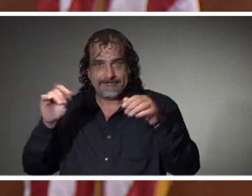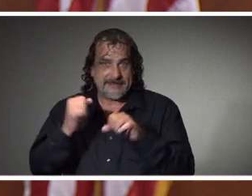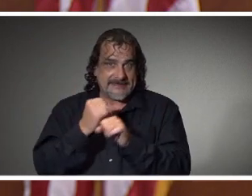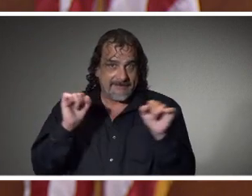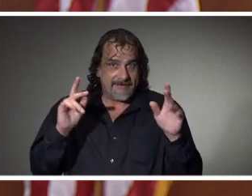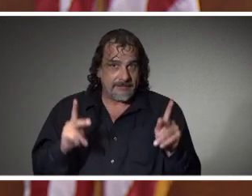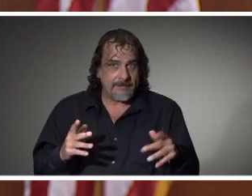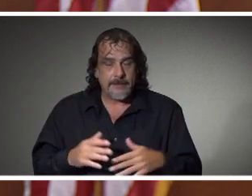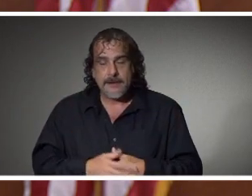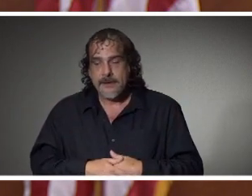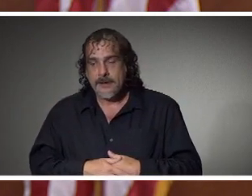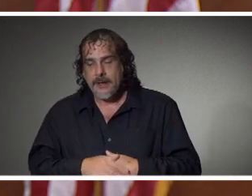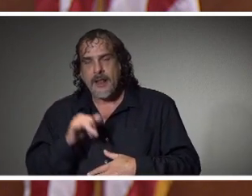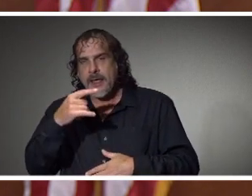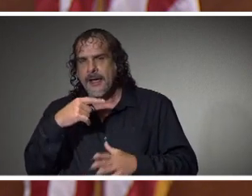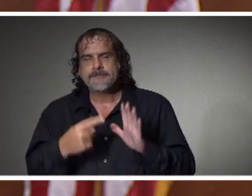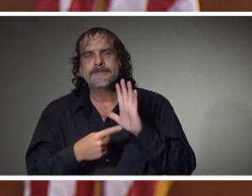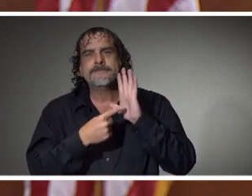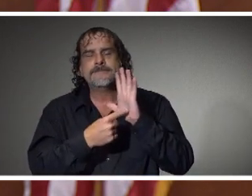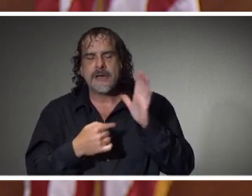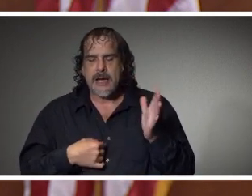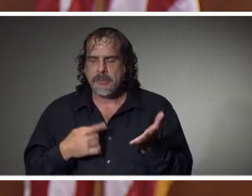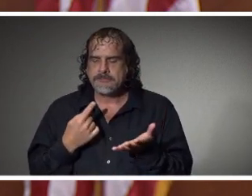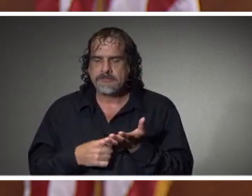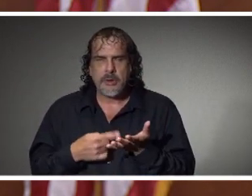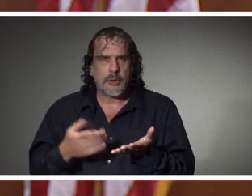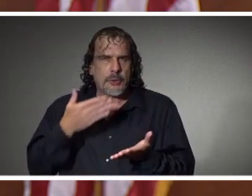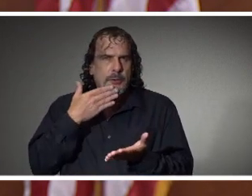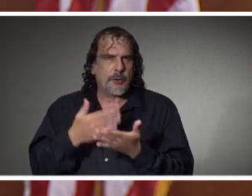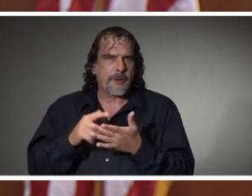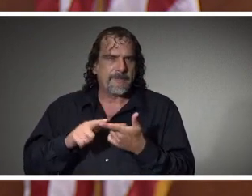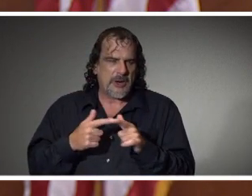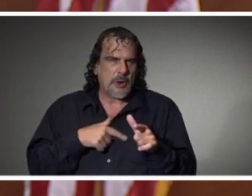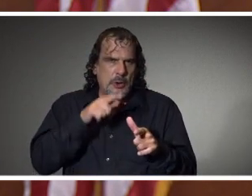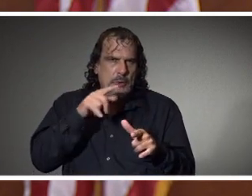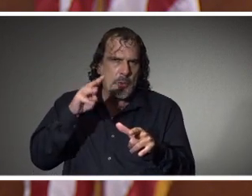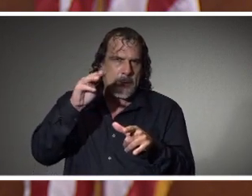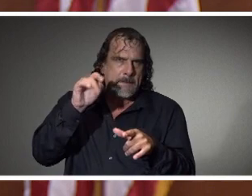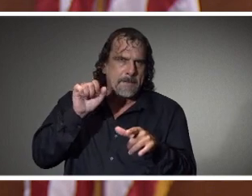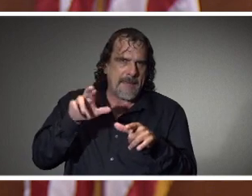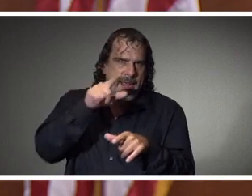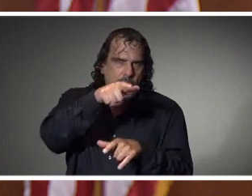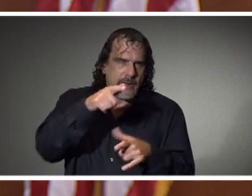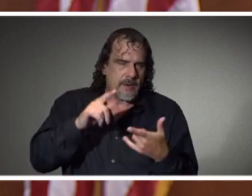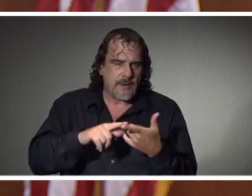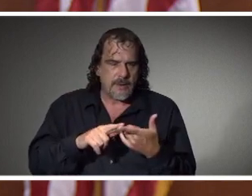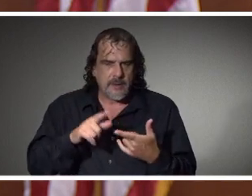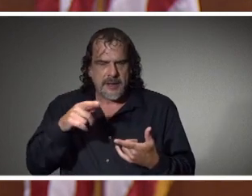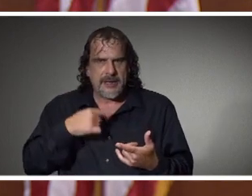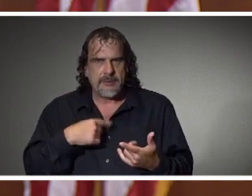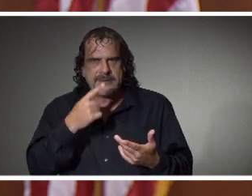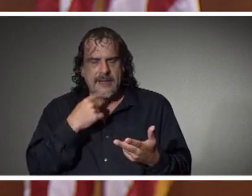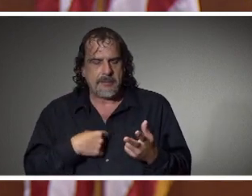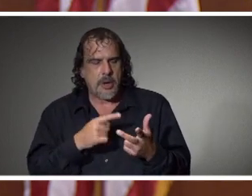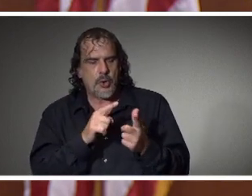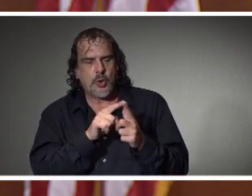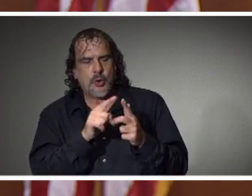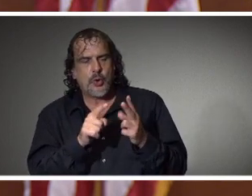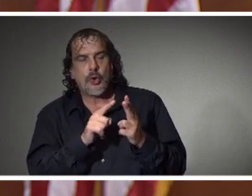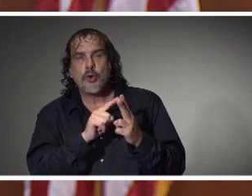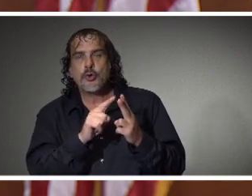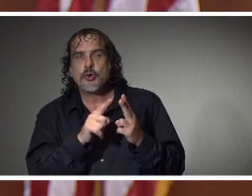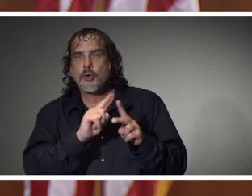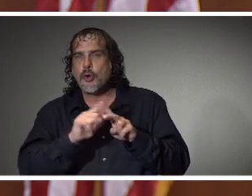to one of my good friends who's a mayor down there, and he was telling me about two different bars. He said one